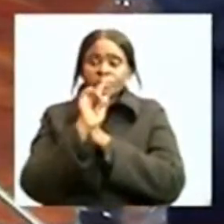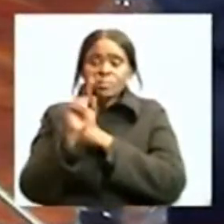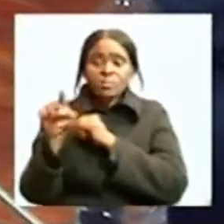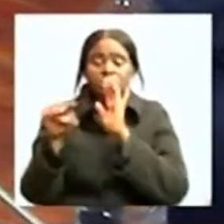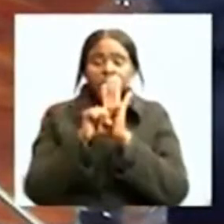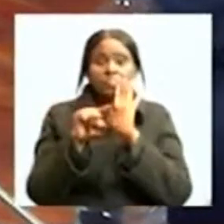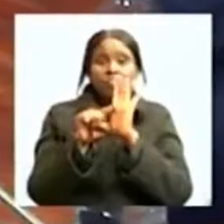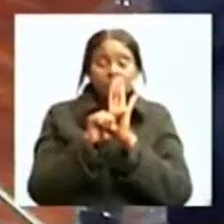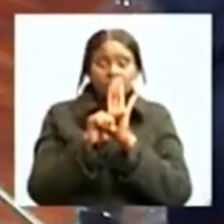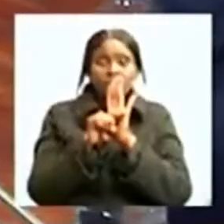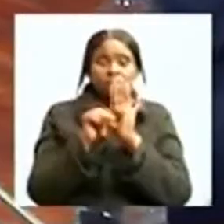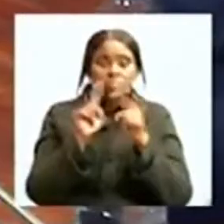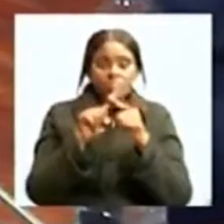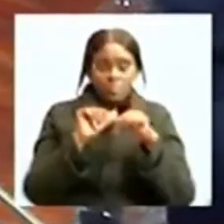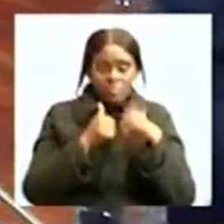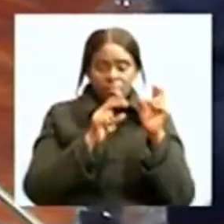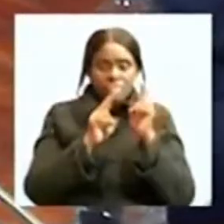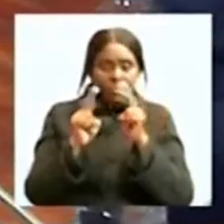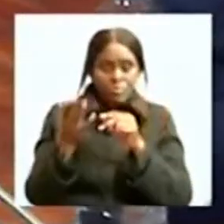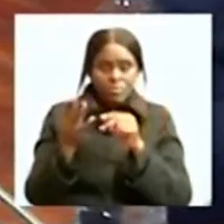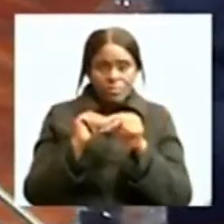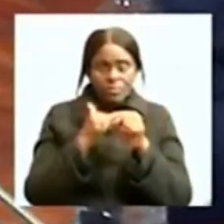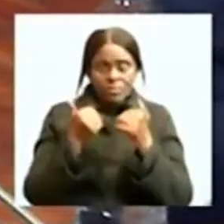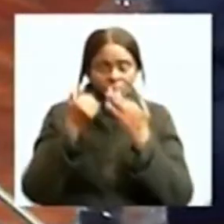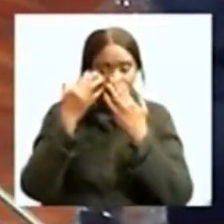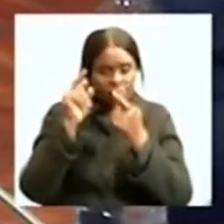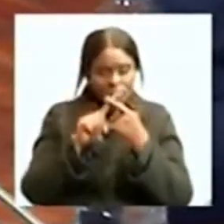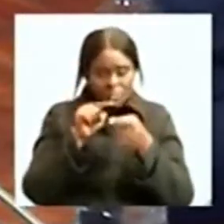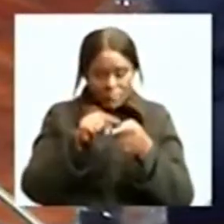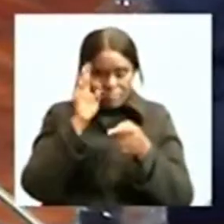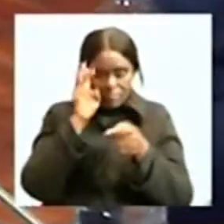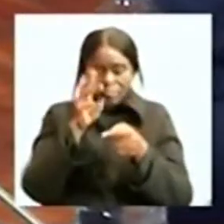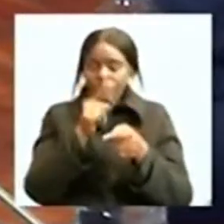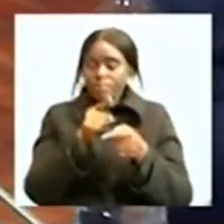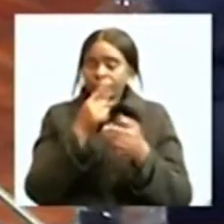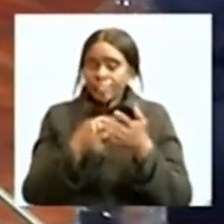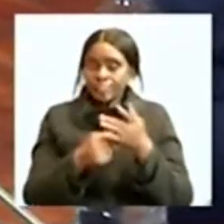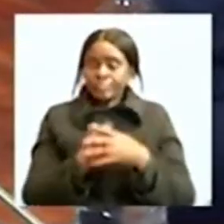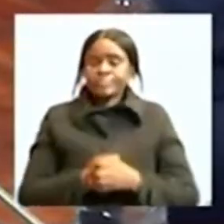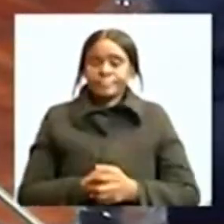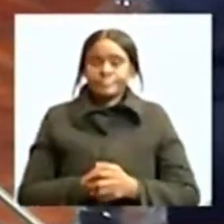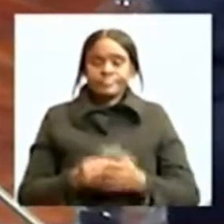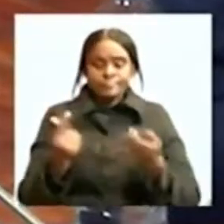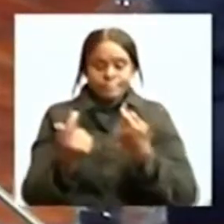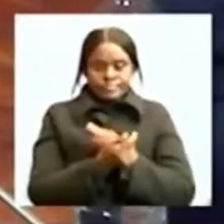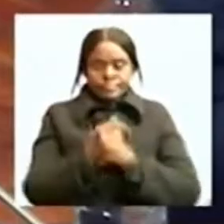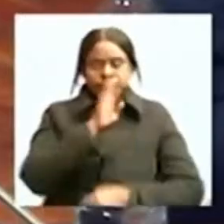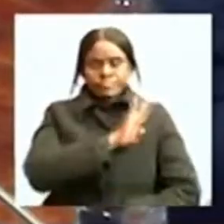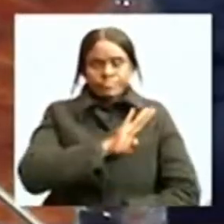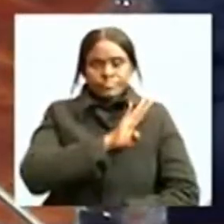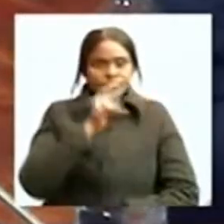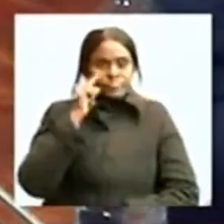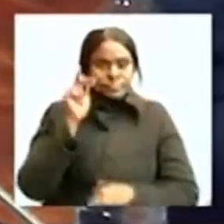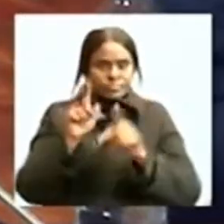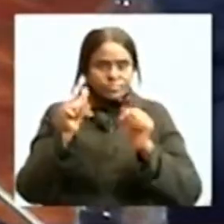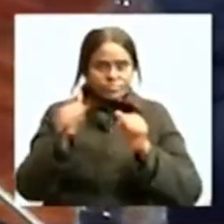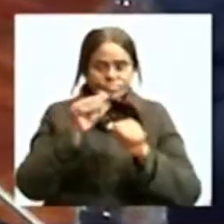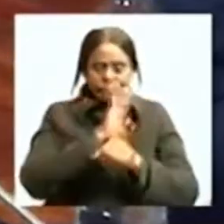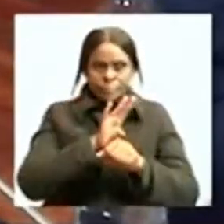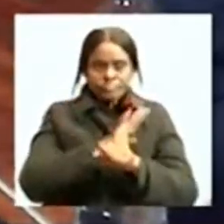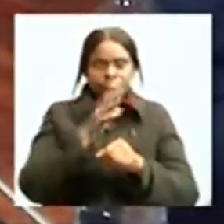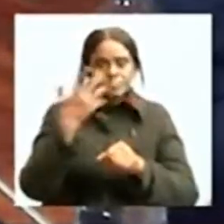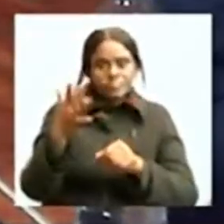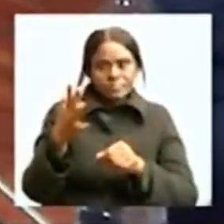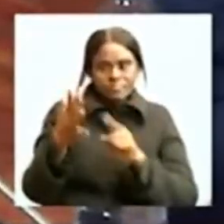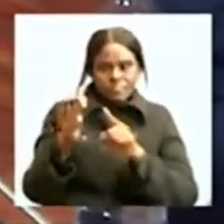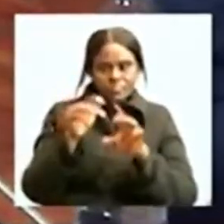negative, and we respond to it. So we expect that this will change behavior for people to behave and align